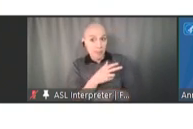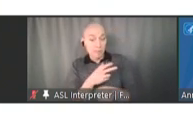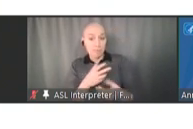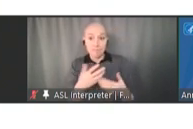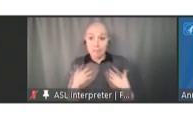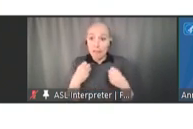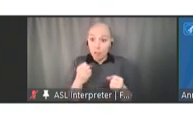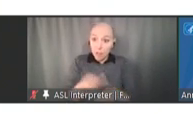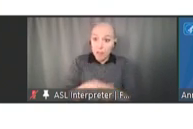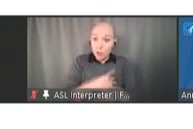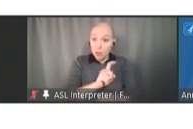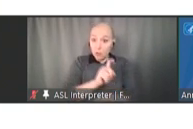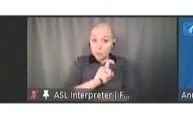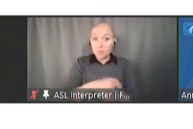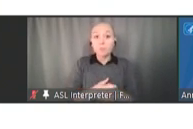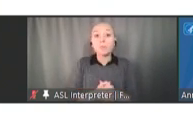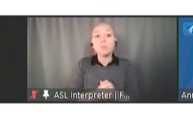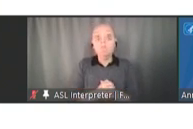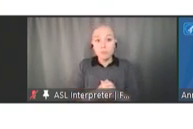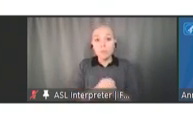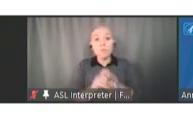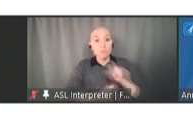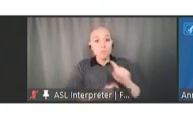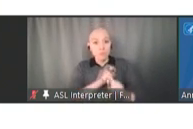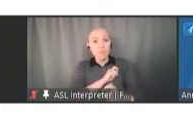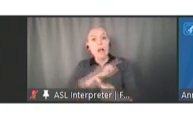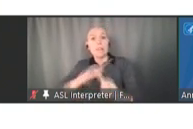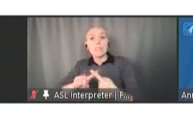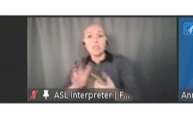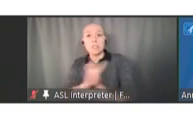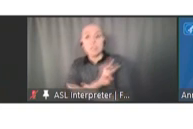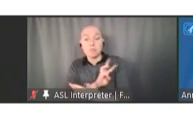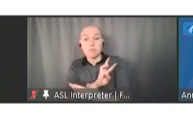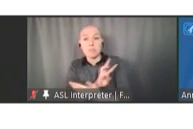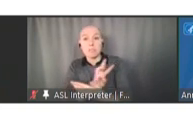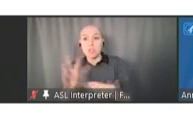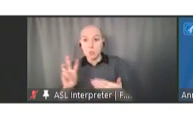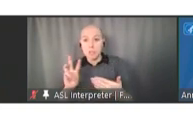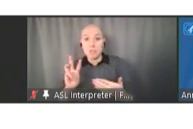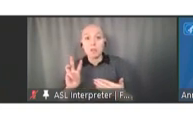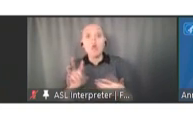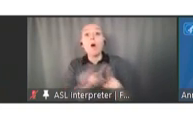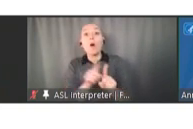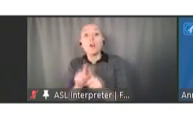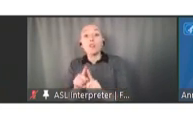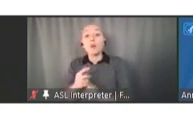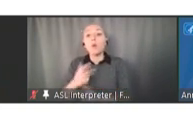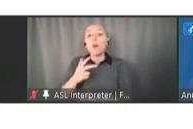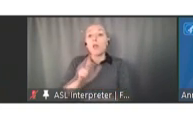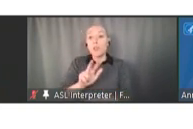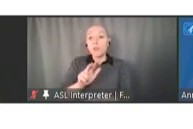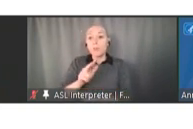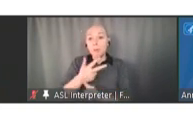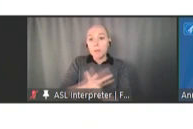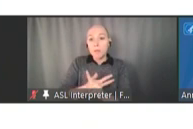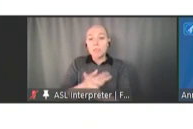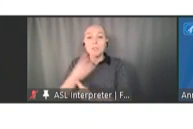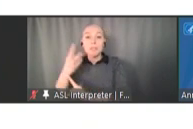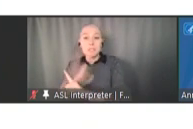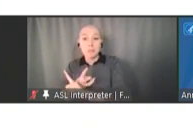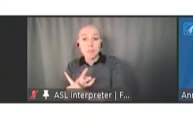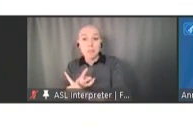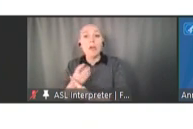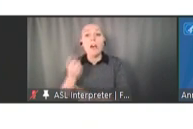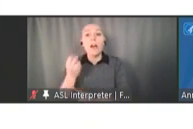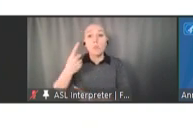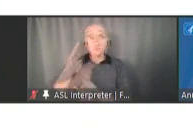through 6 weeks after vaccination, and then at 3, 6, and 12 months after vaccination. Parents can add a child to